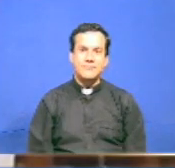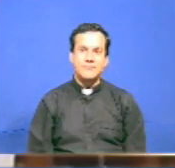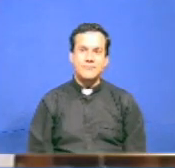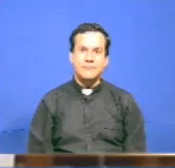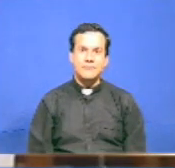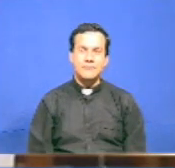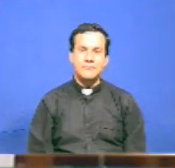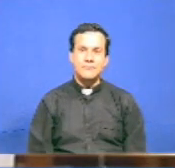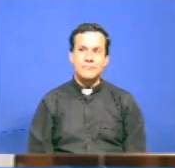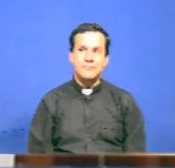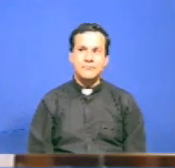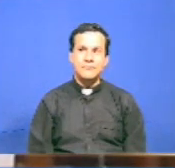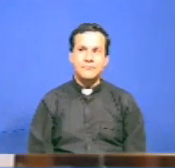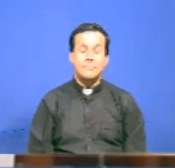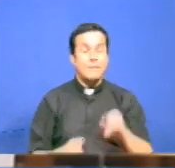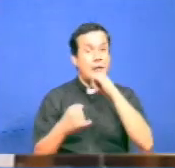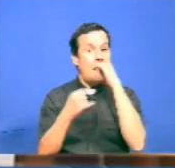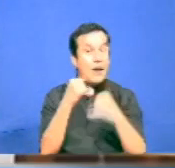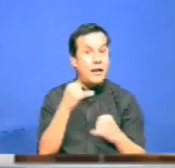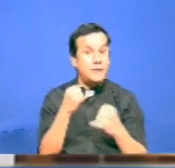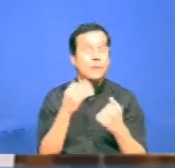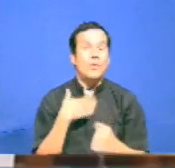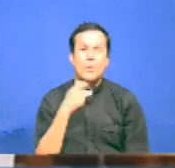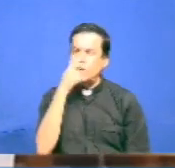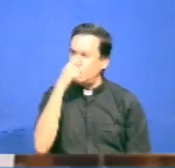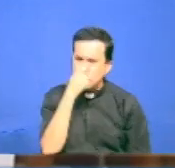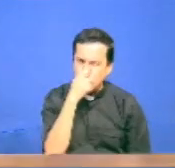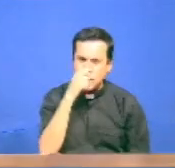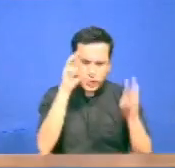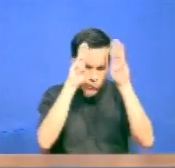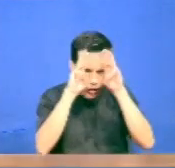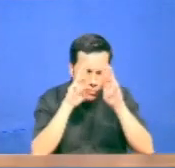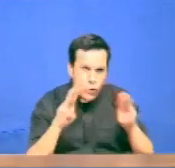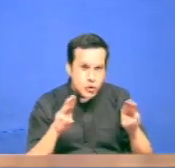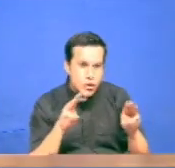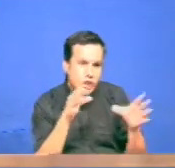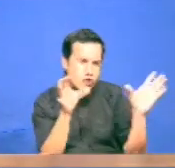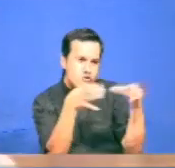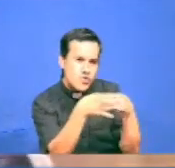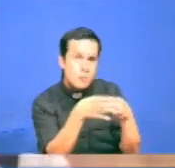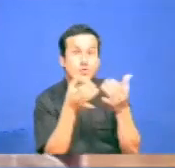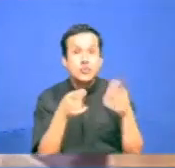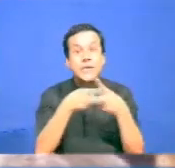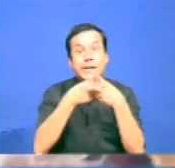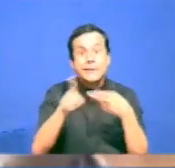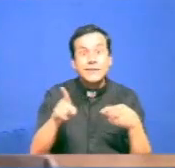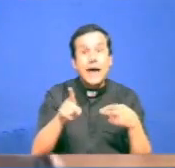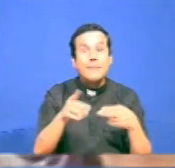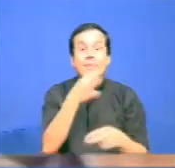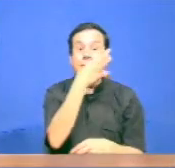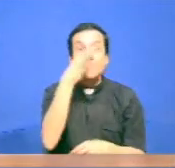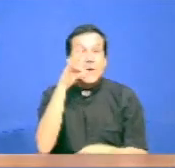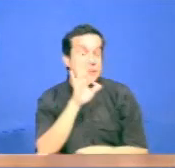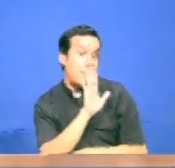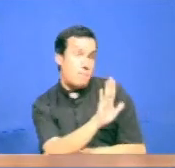Last but not least, we want to wish our brothers, the Muslim, who begin their Ramadan sometime this week or